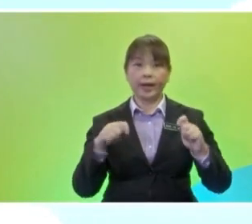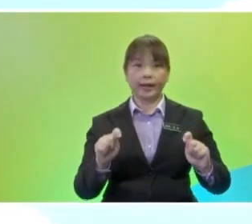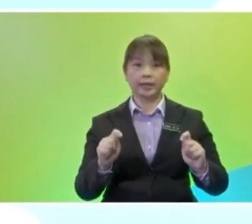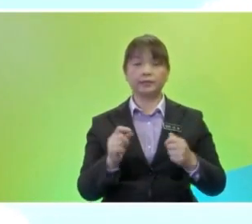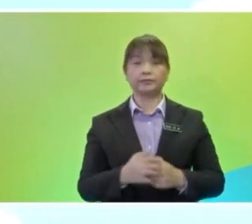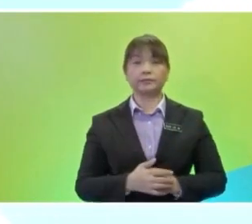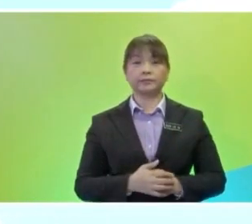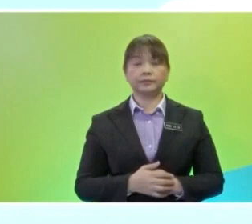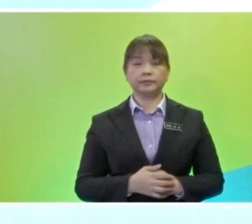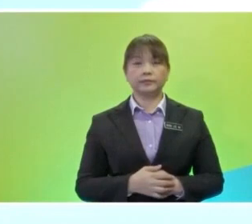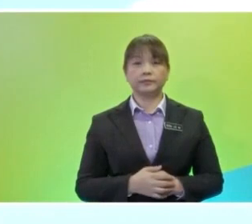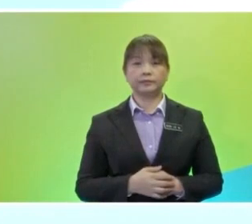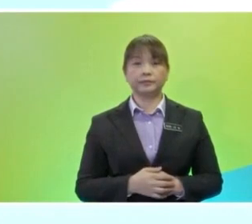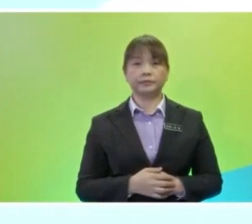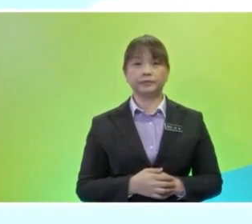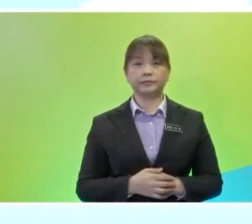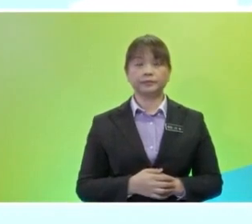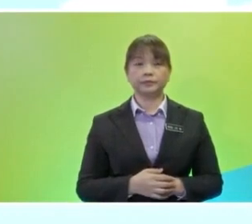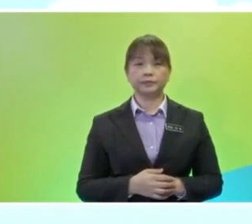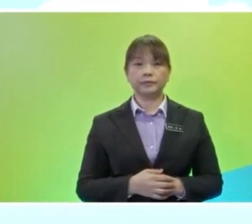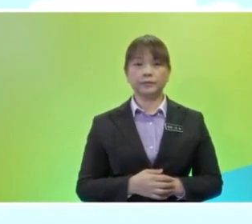Okay, Nasuha, Umaira Nasuha.